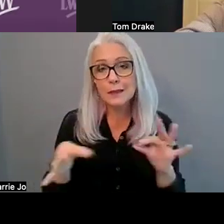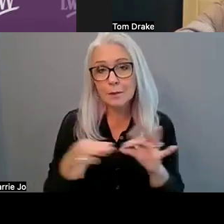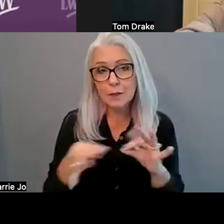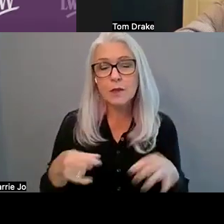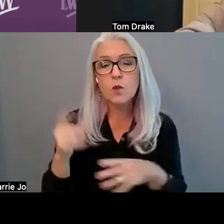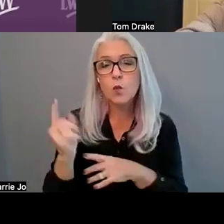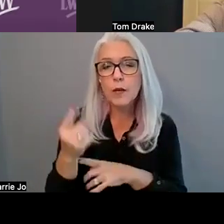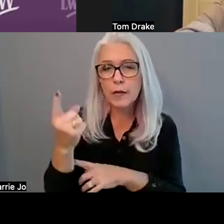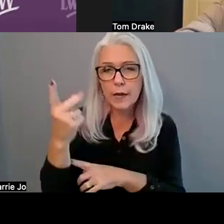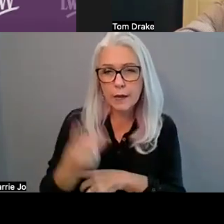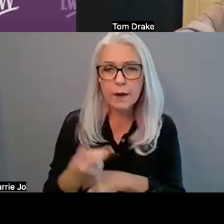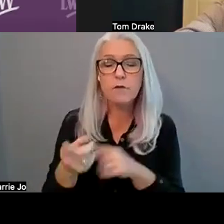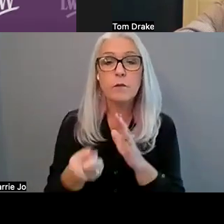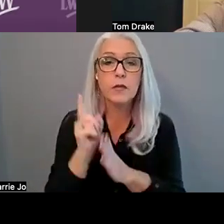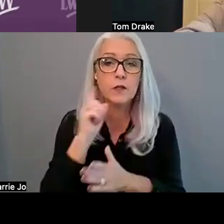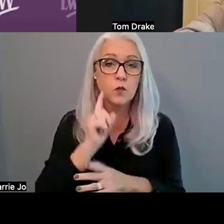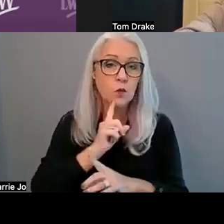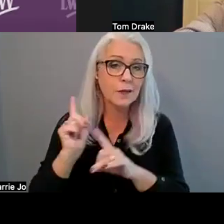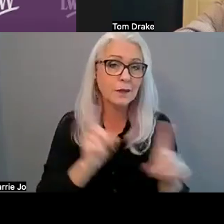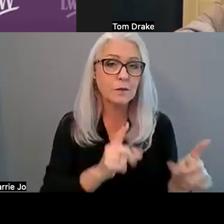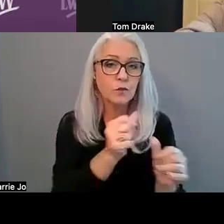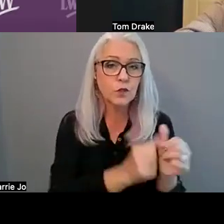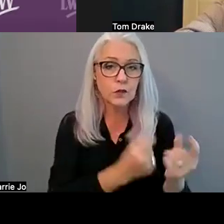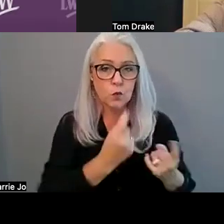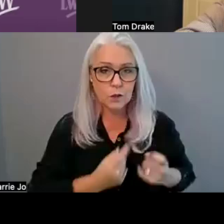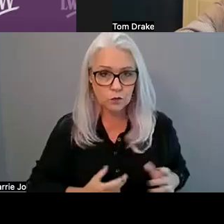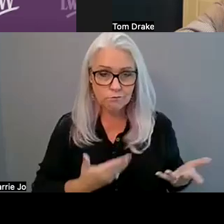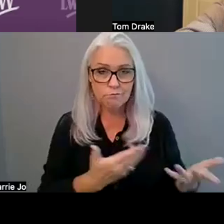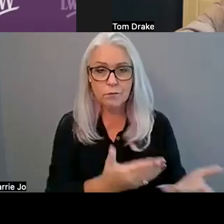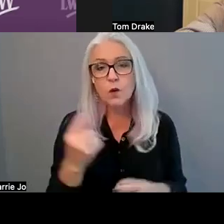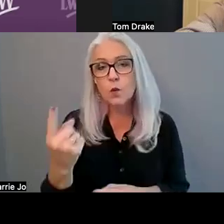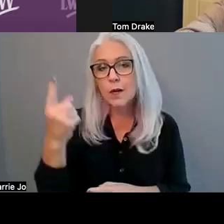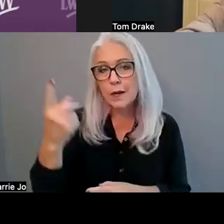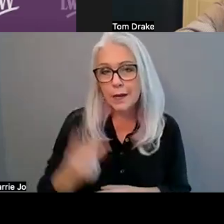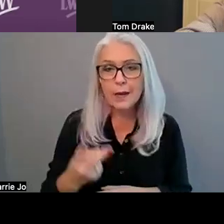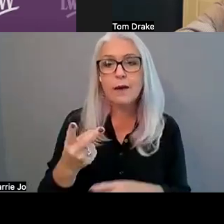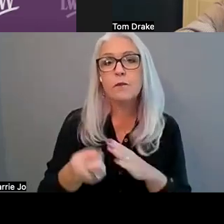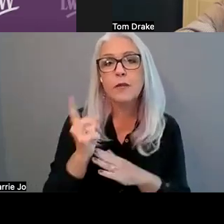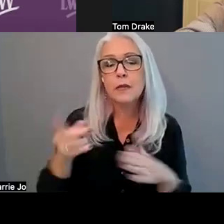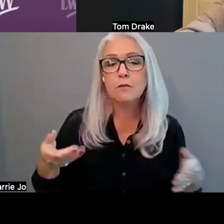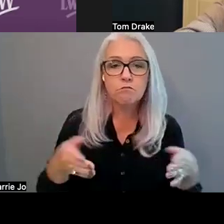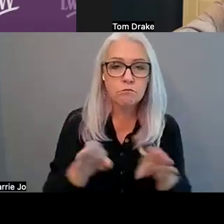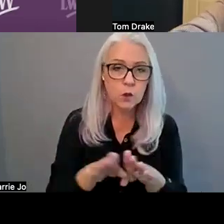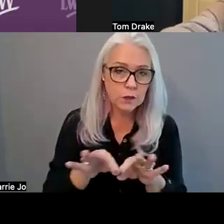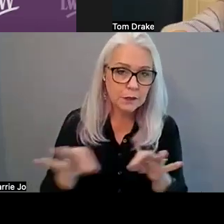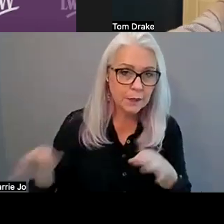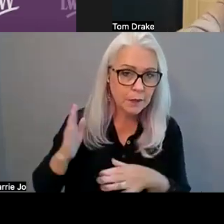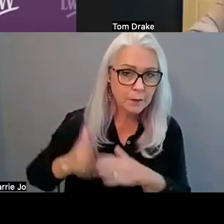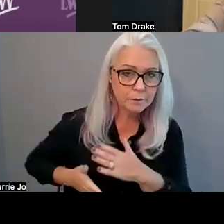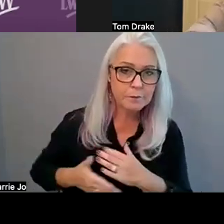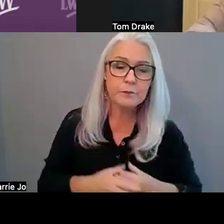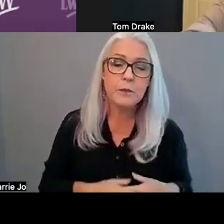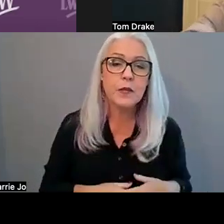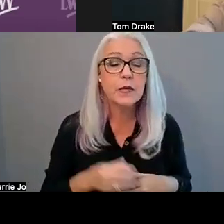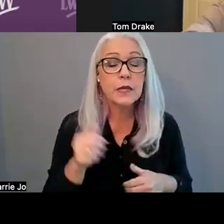to answer each question. At the end, they will be allowed to make a 1.5-minute closing statement. In addition, each candidate is